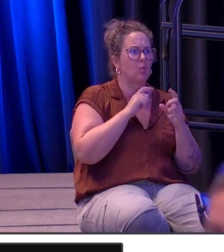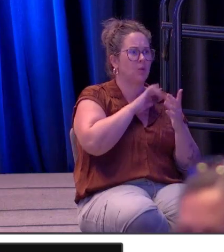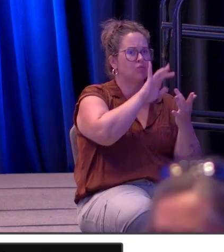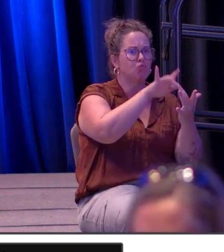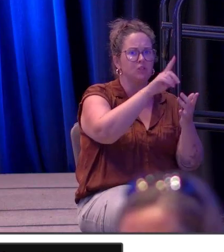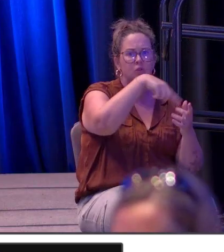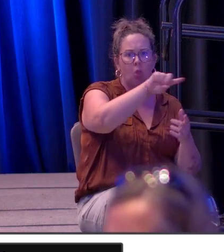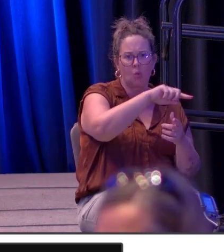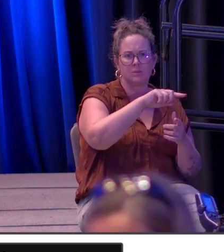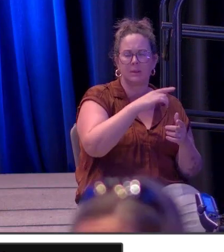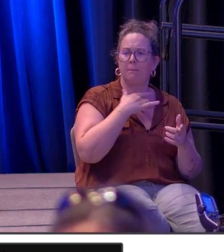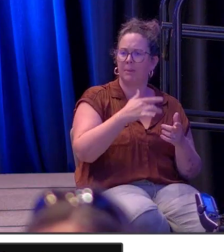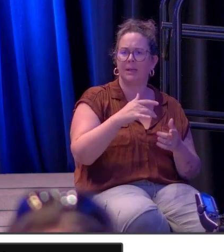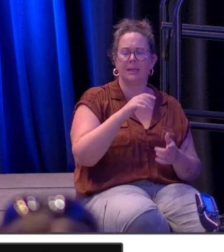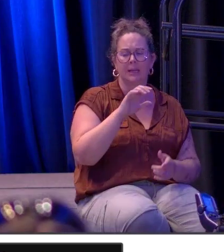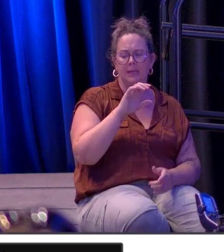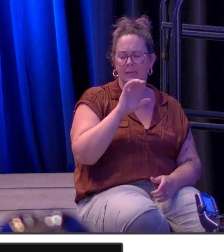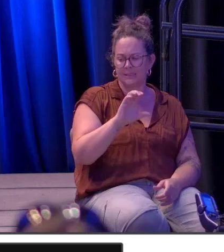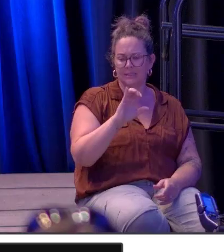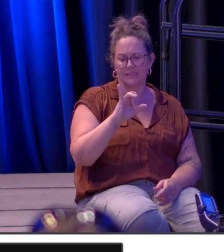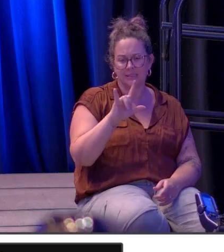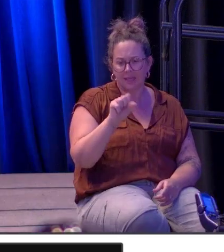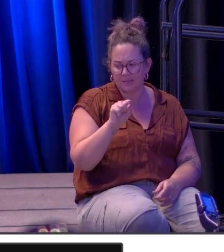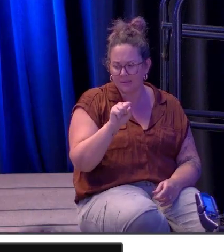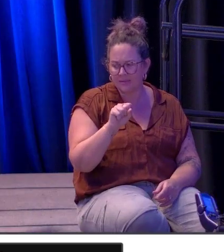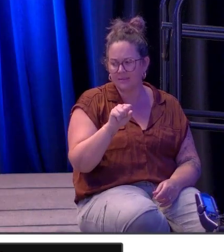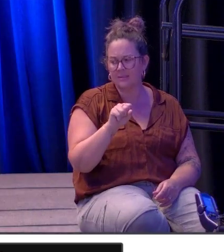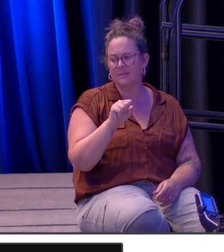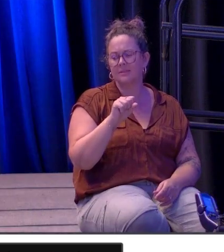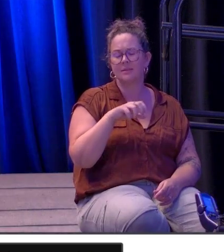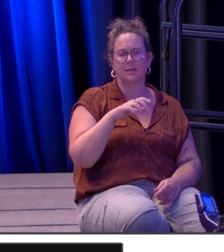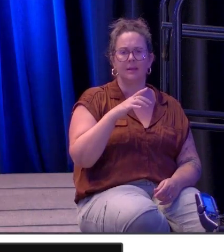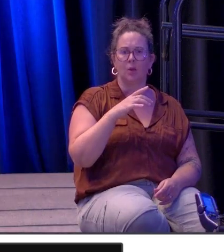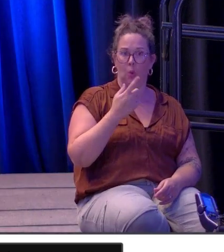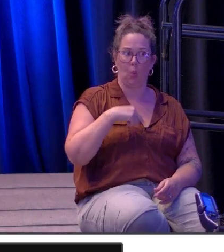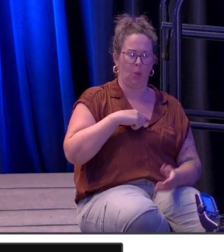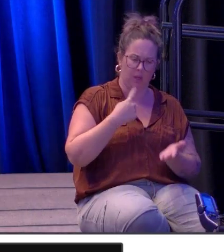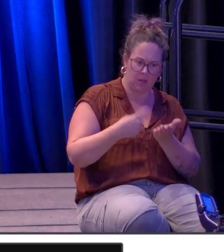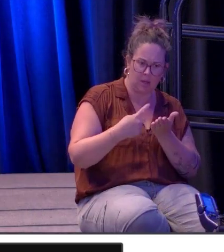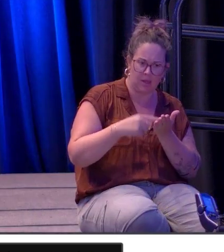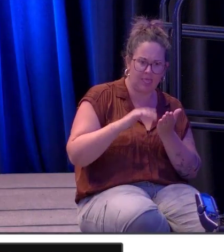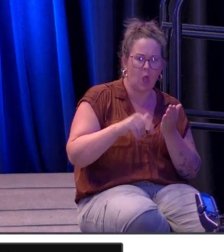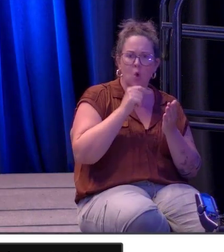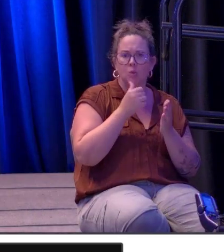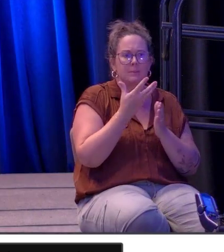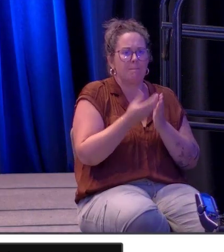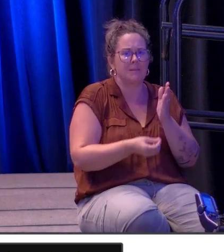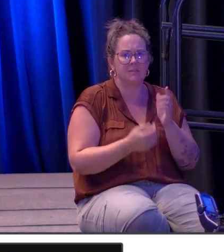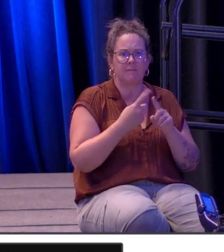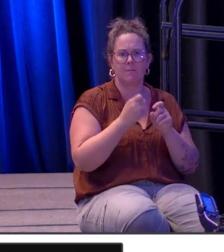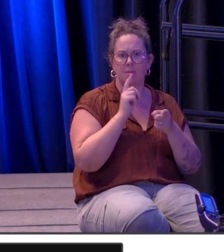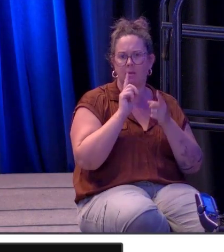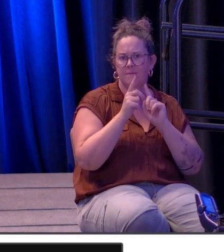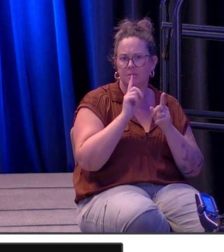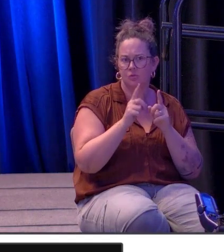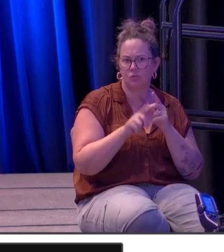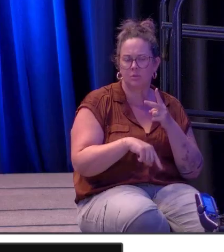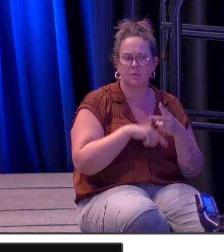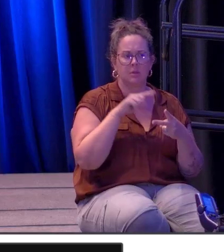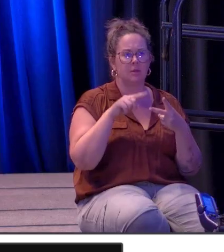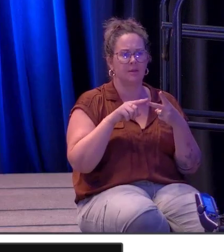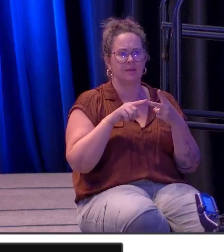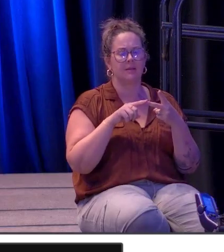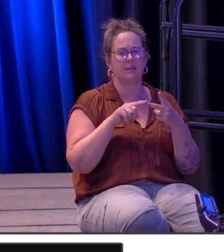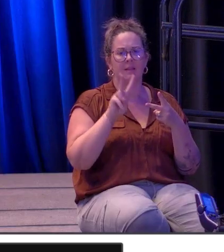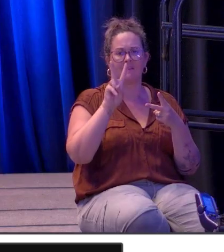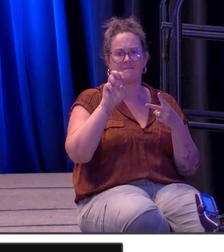and our silks. Is who is missing from the conversations. In the venue